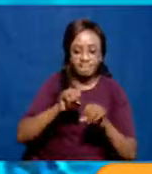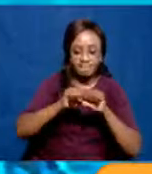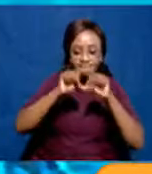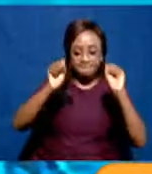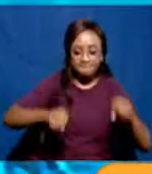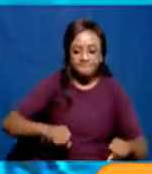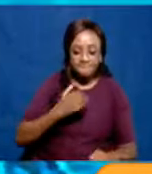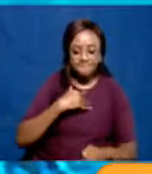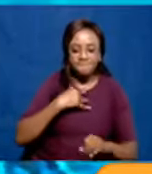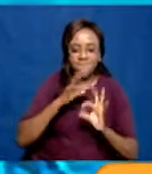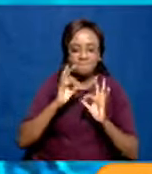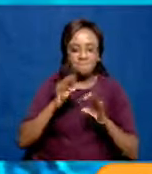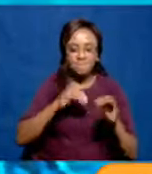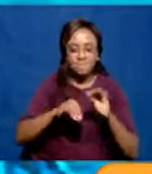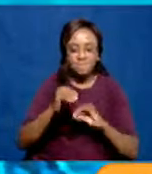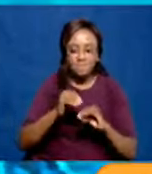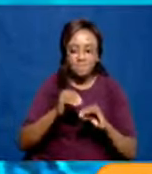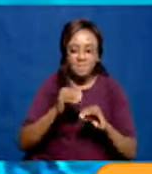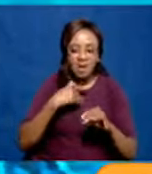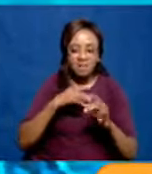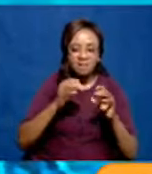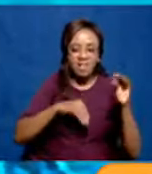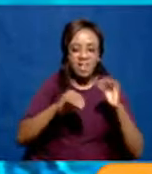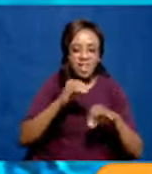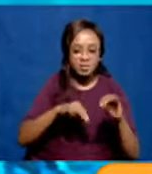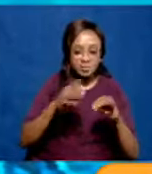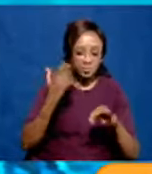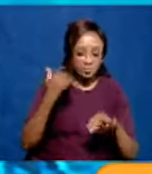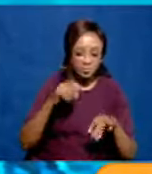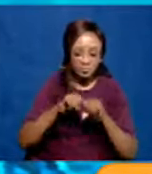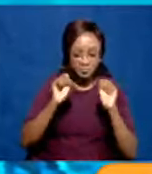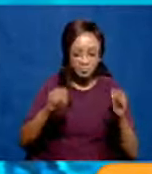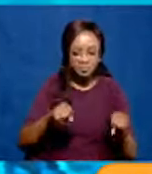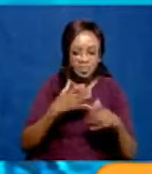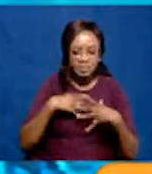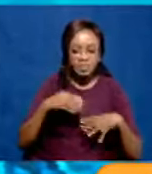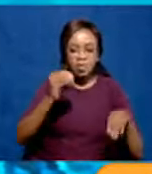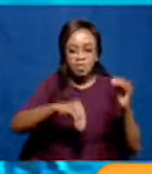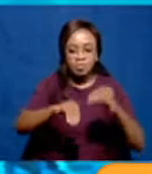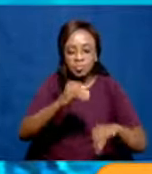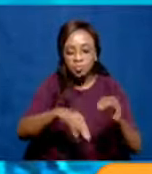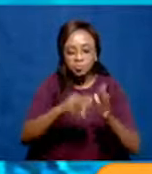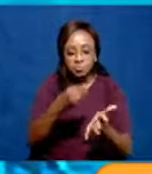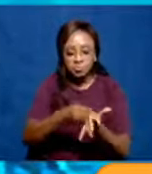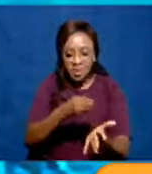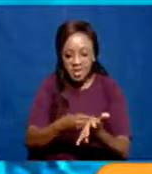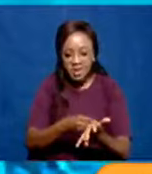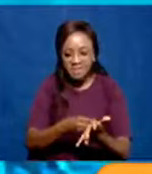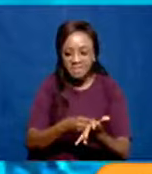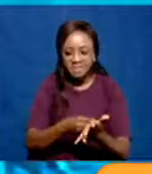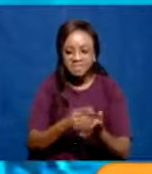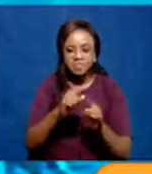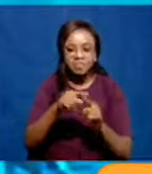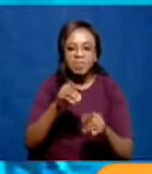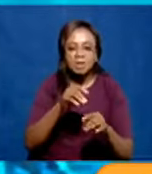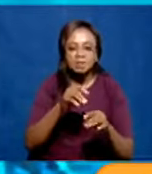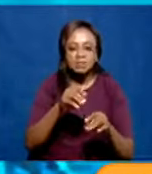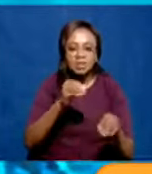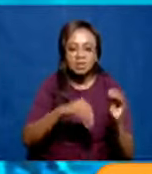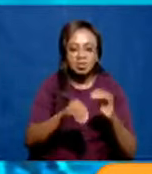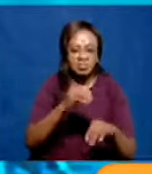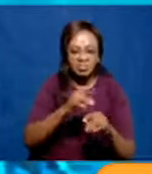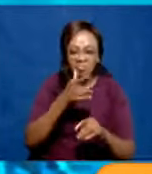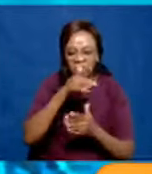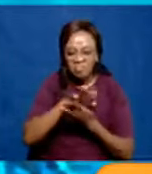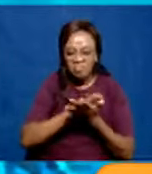adverse selection. What we refer to by that is people were contributing erratically and they contribute on the basis of perceived need.